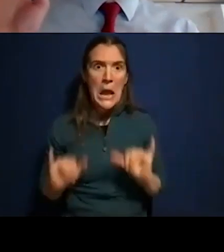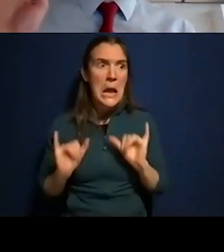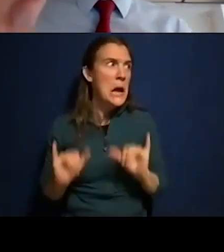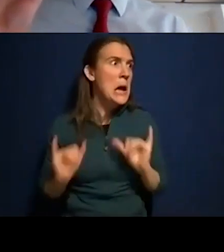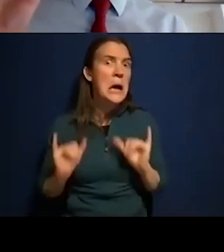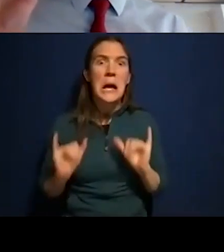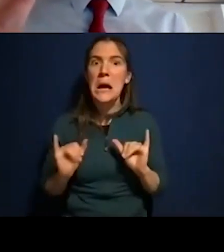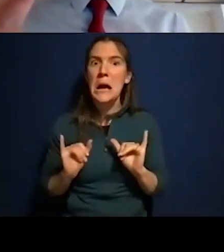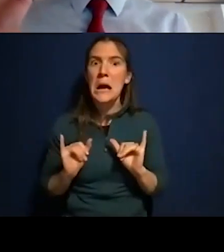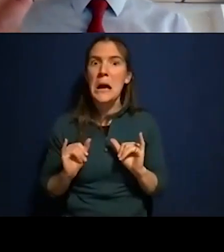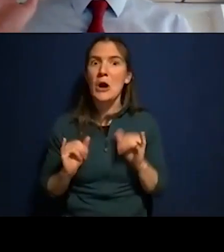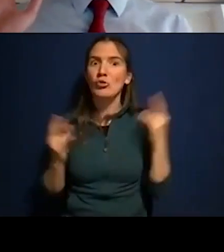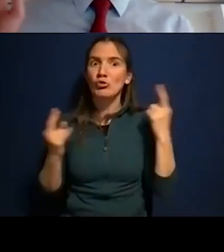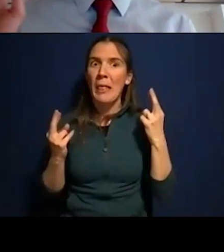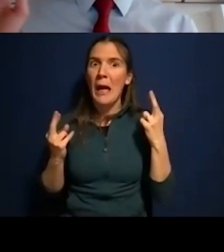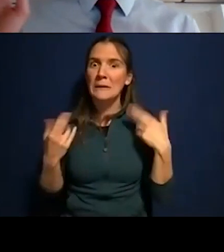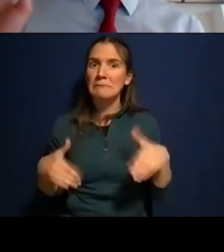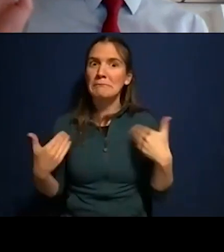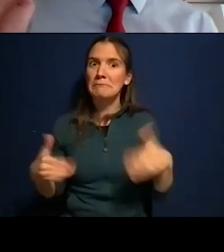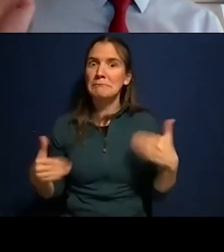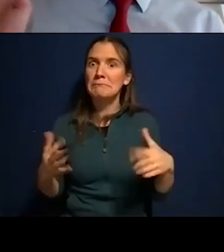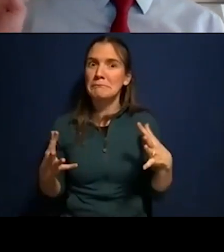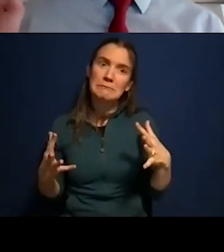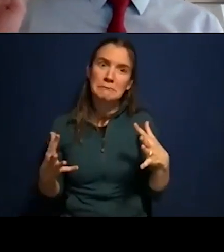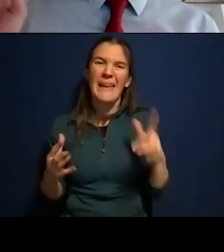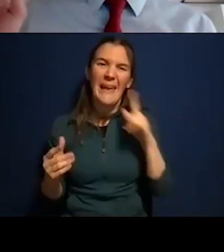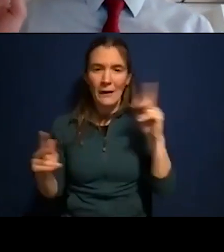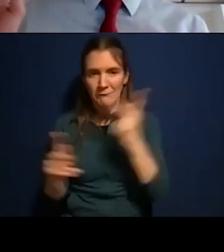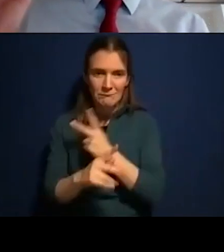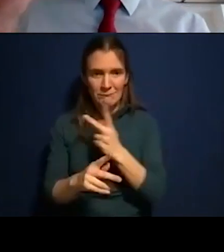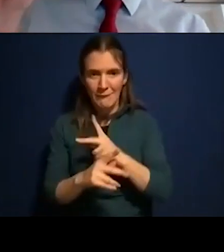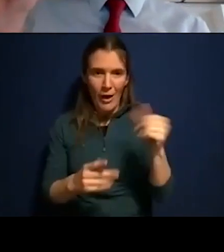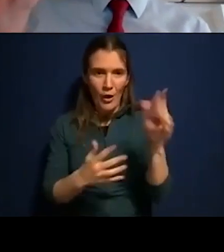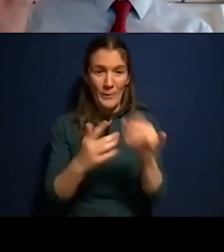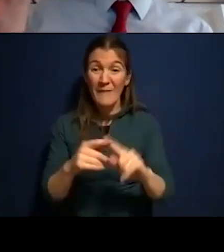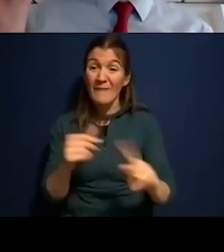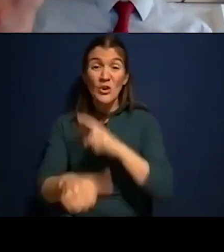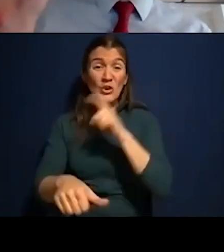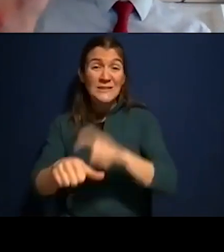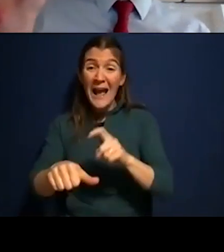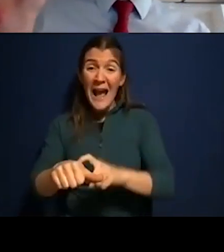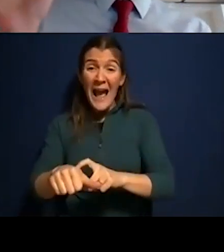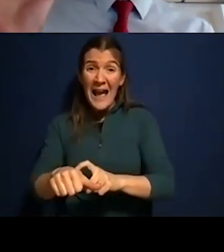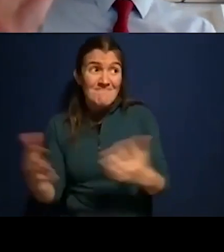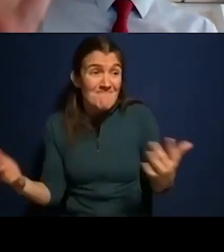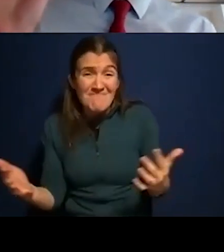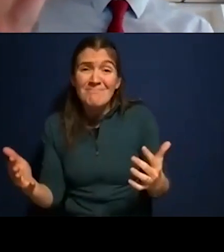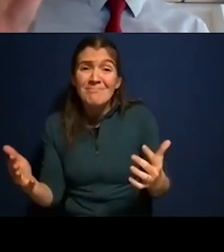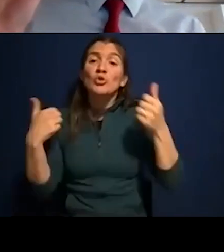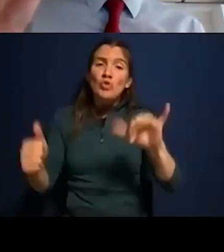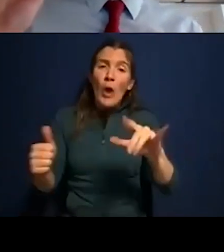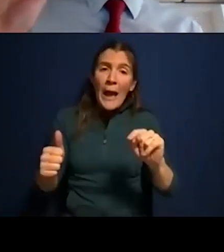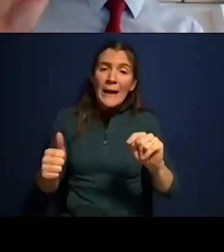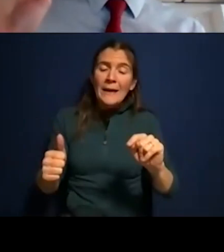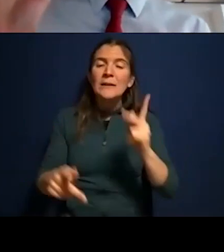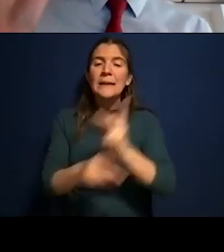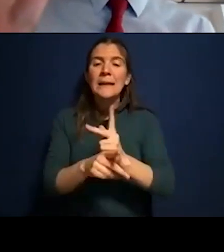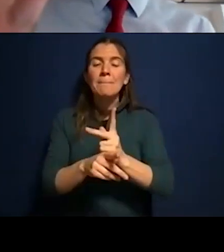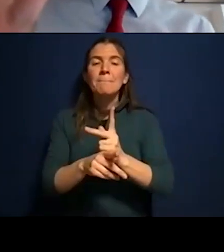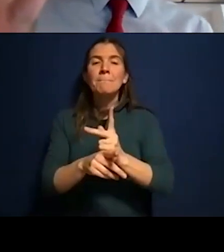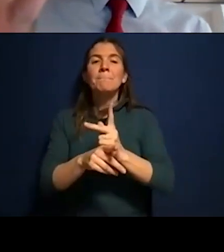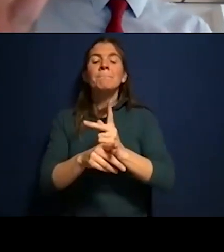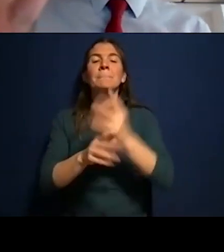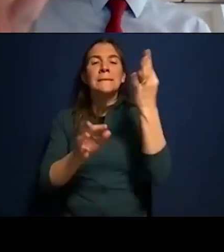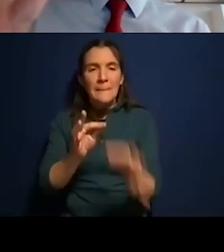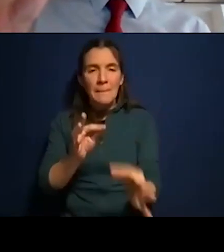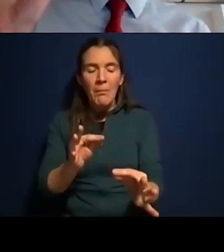sort of imagine moving forward with that, we can revisit. But for the first time we've ever done this, I think it'd be nicer to just collect it in